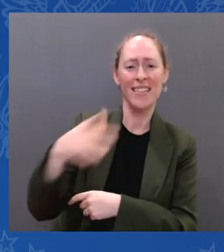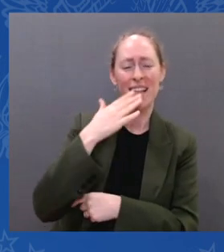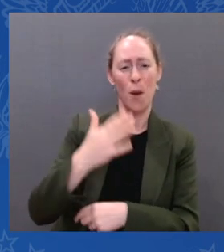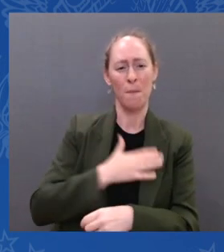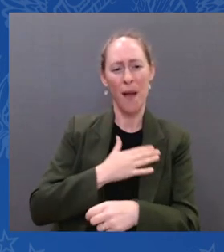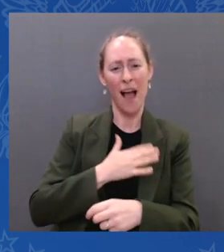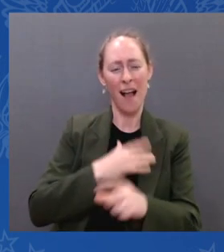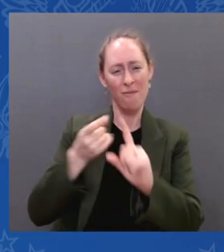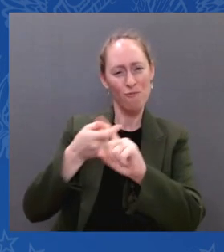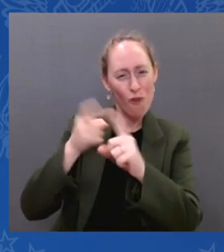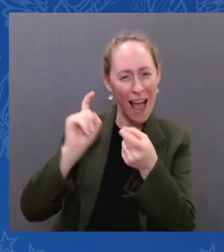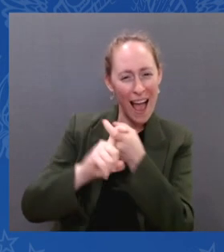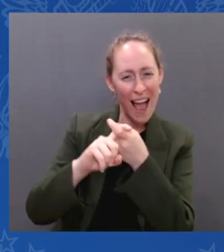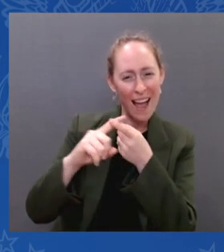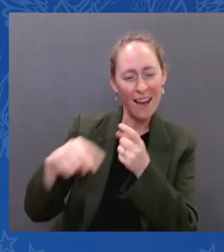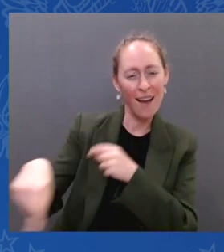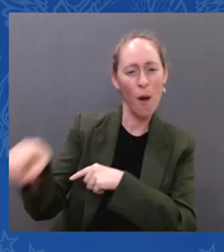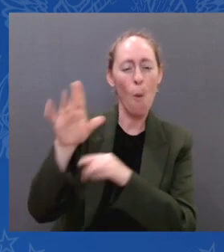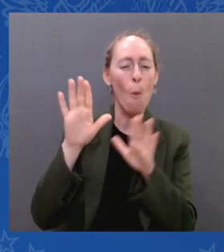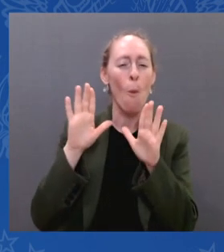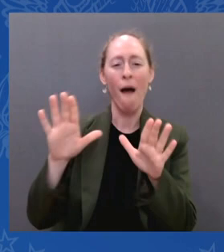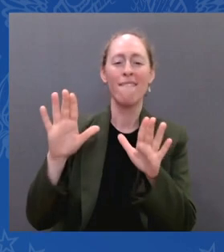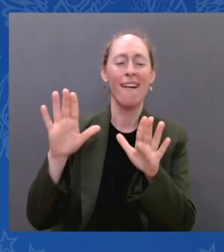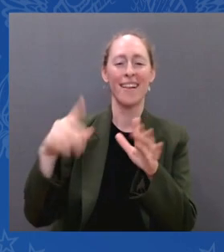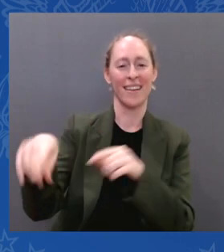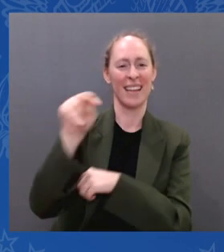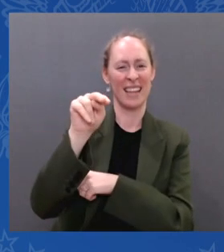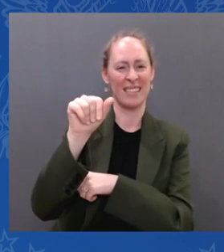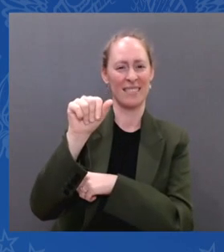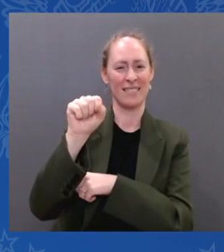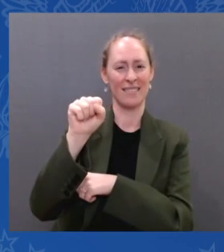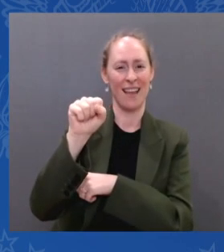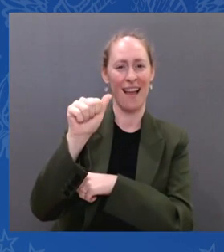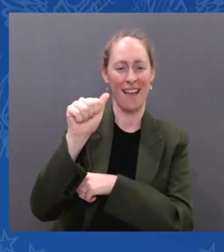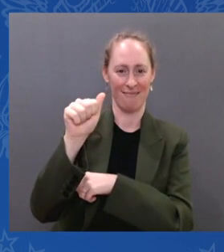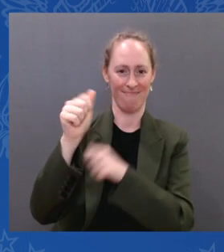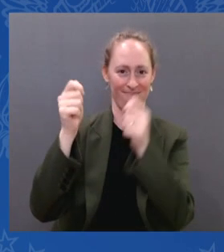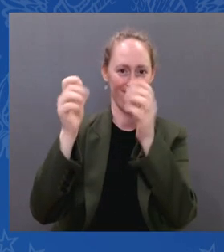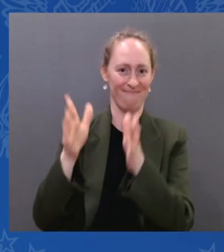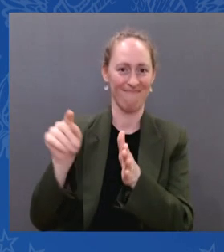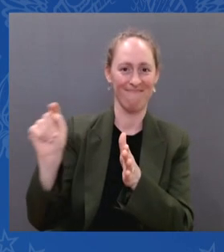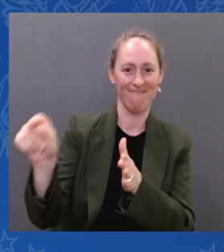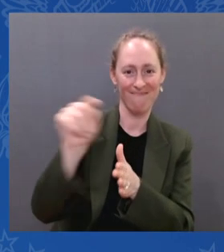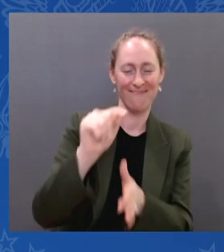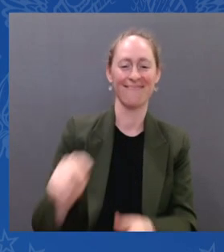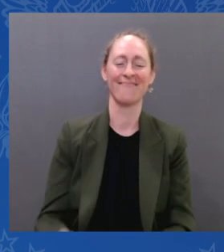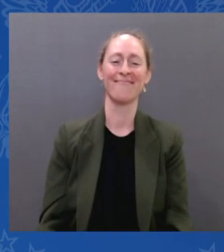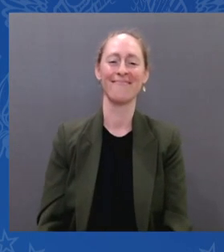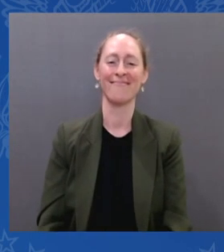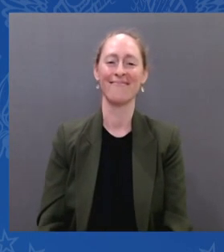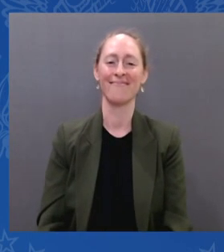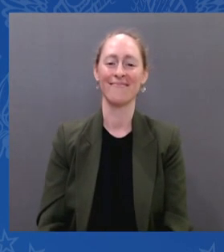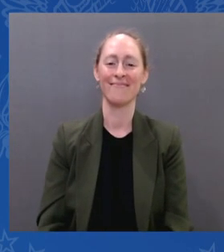guy, only guy here that's been in space, Bill Nelson. Bill, you're a good friend. Thank you very much for what you're doing.